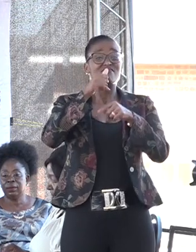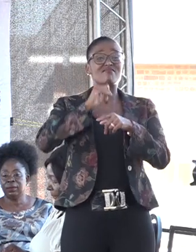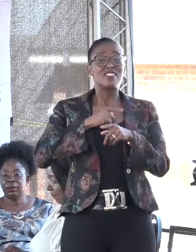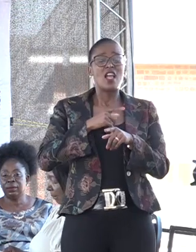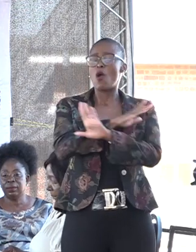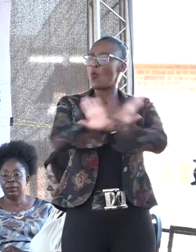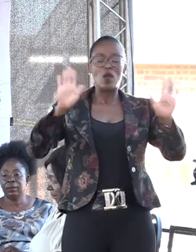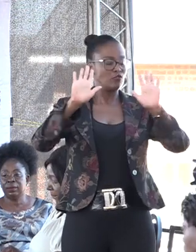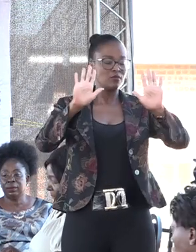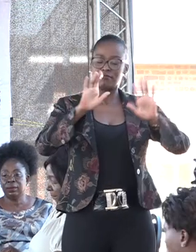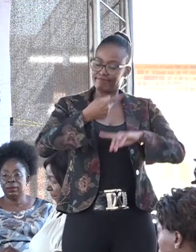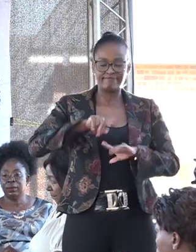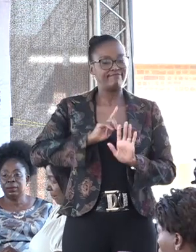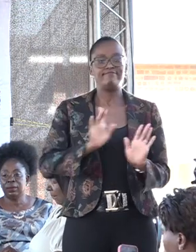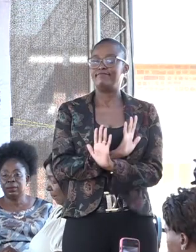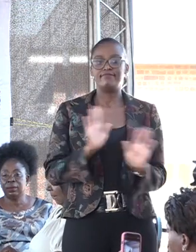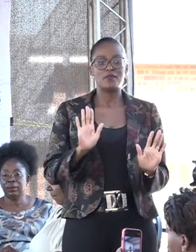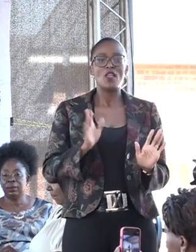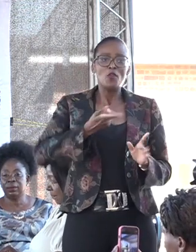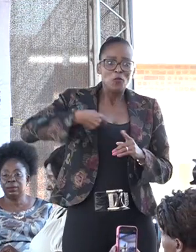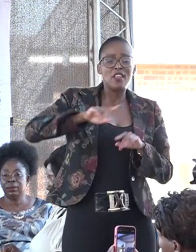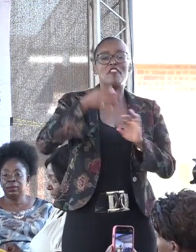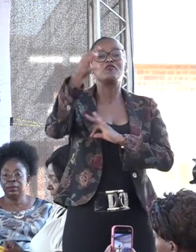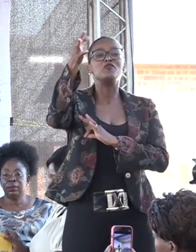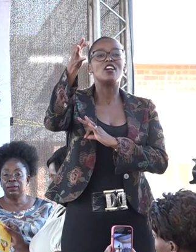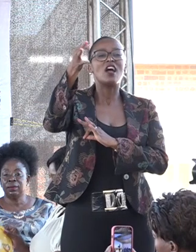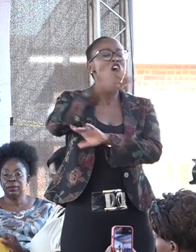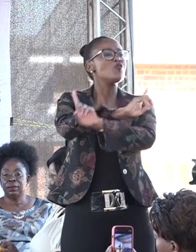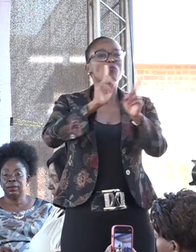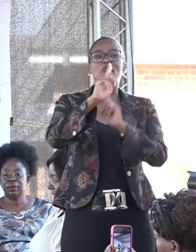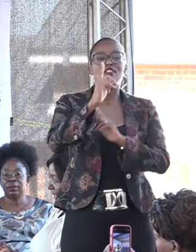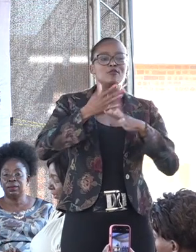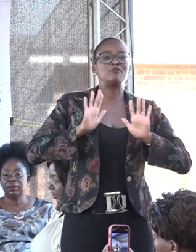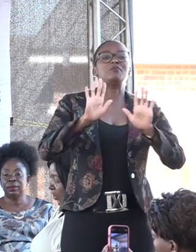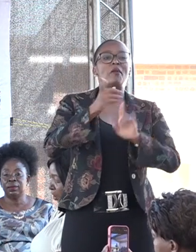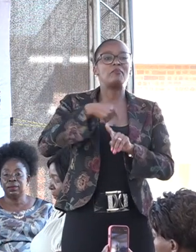can stop us. We are the future.